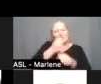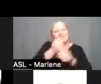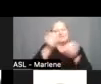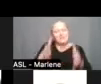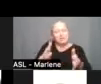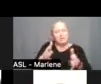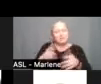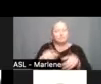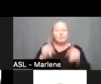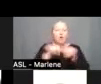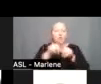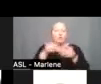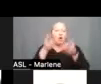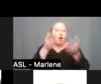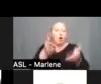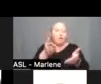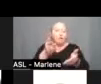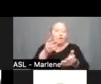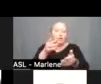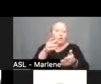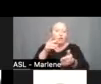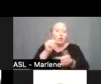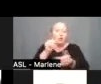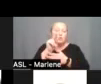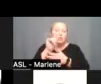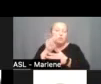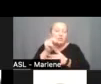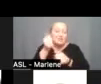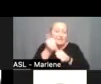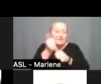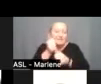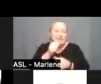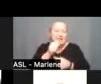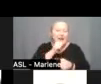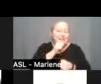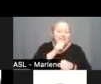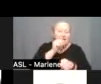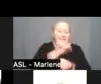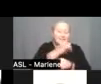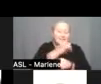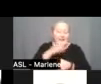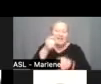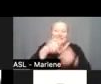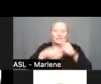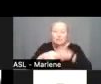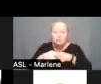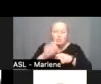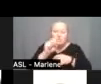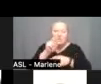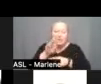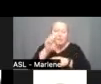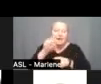we've also offered tuition assistance um so our classified staff our substitutes can earn a special education